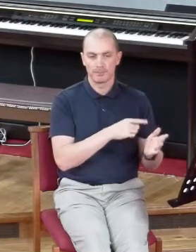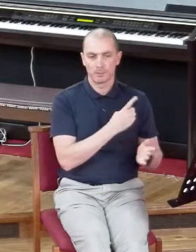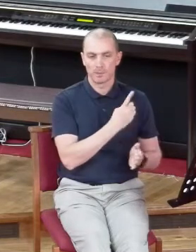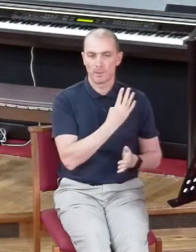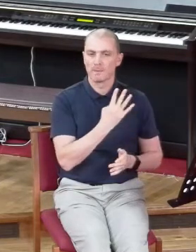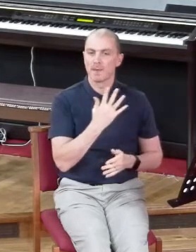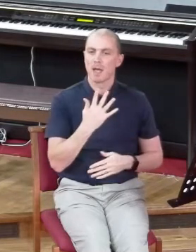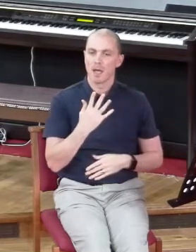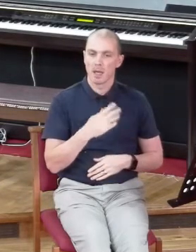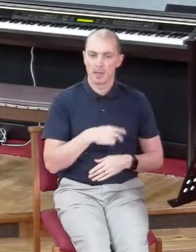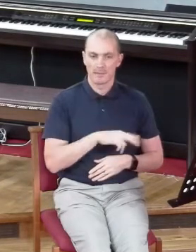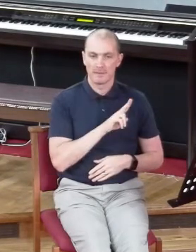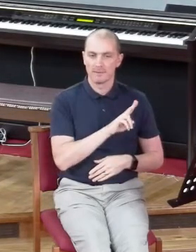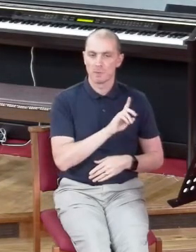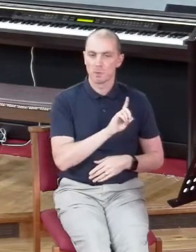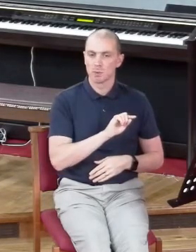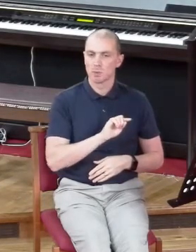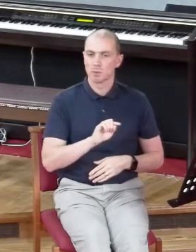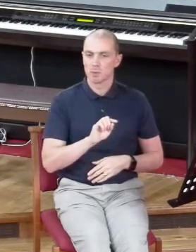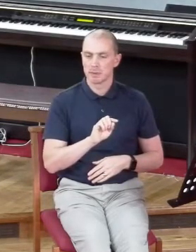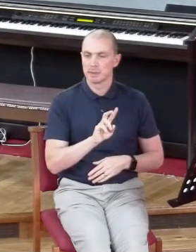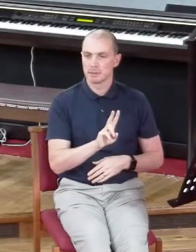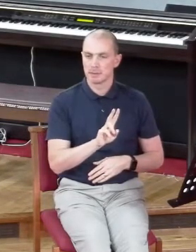145, verses 1 to 7.